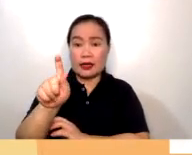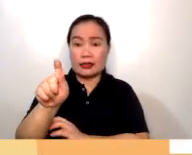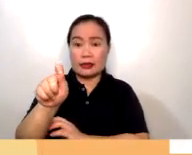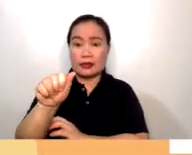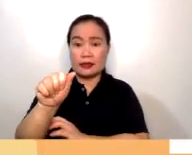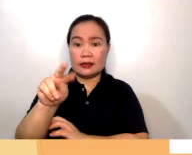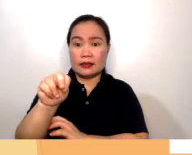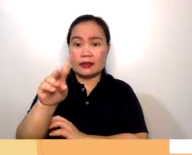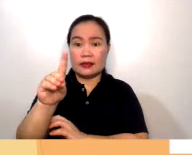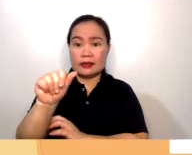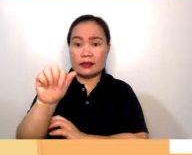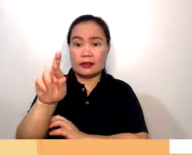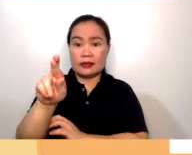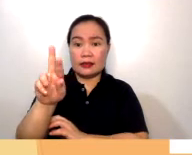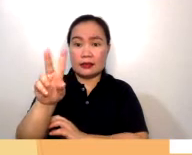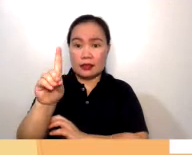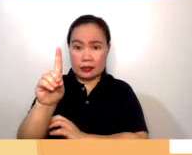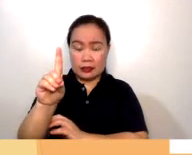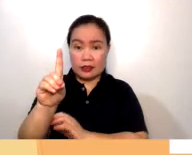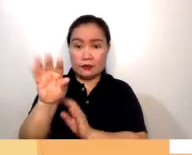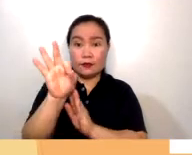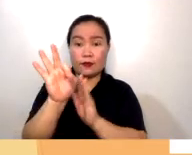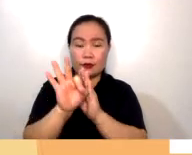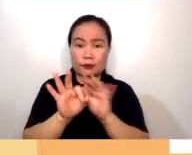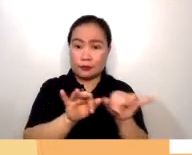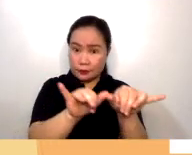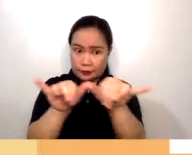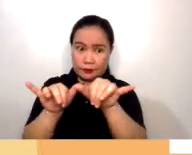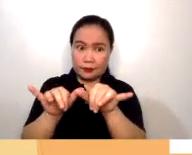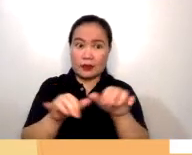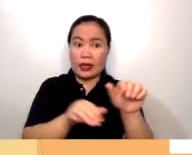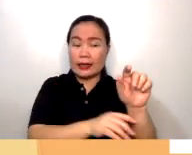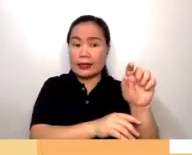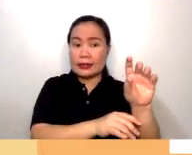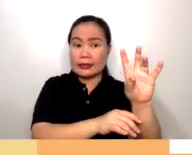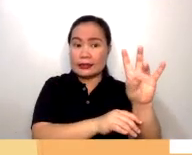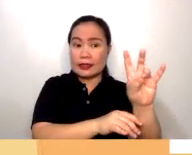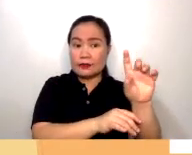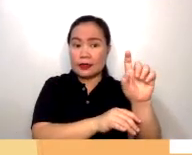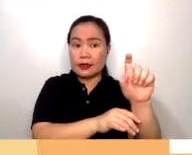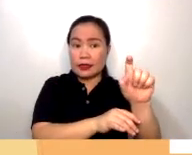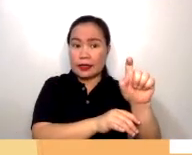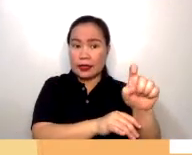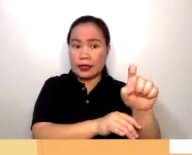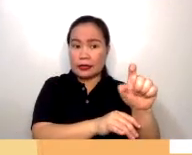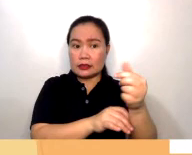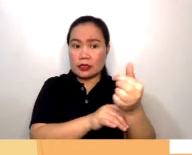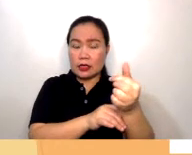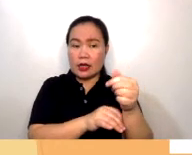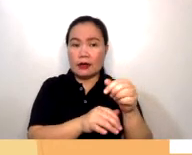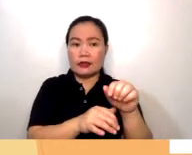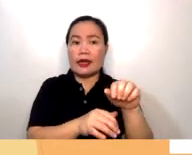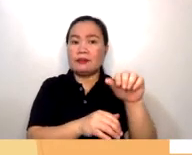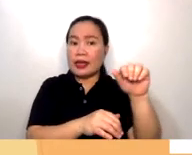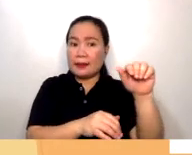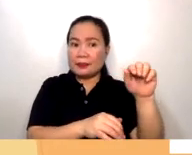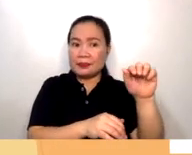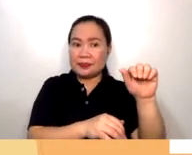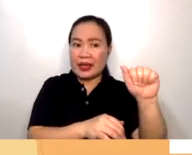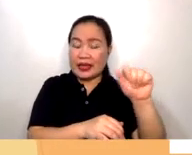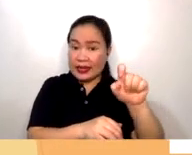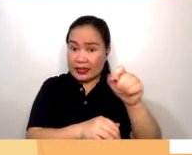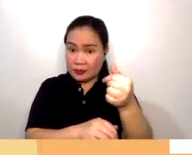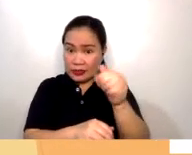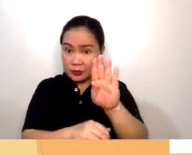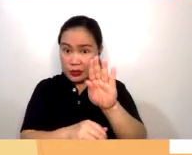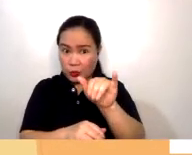written in standard form, which is ax plus by equals c. So,